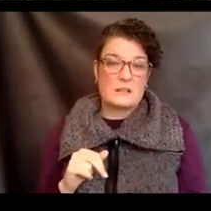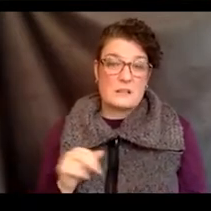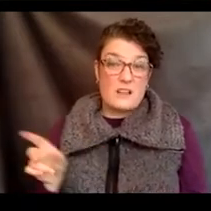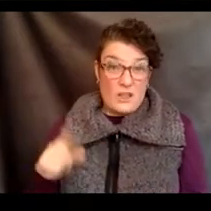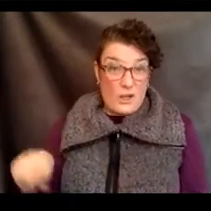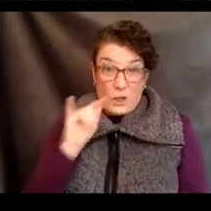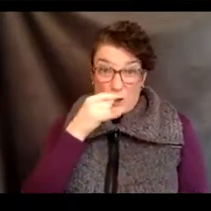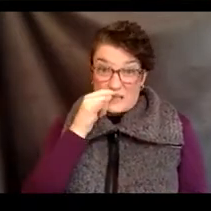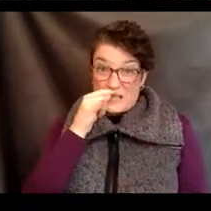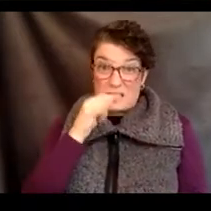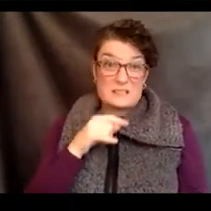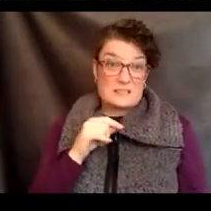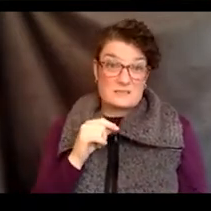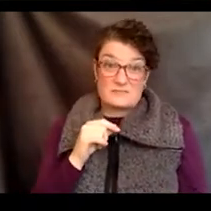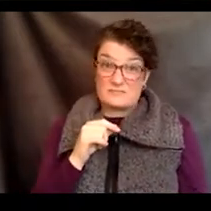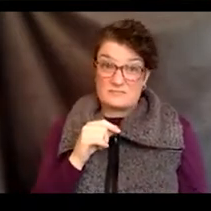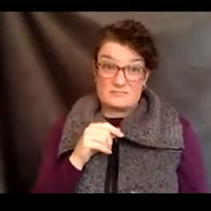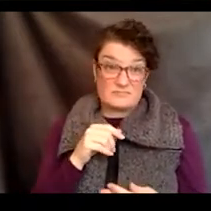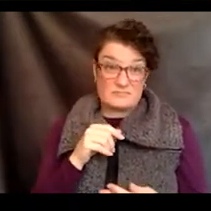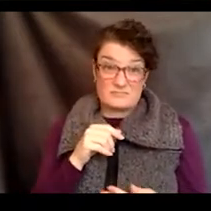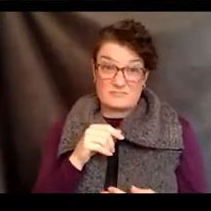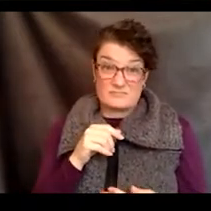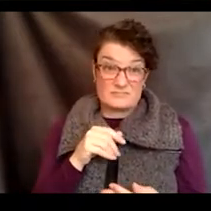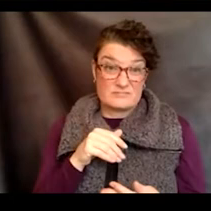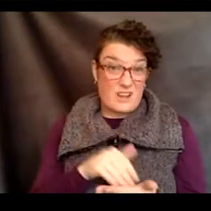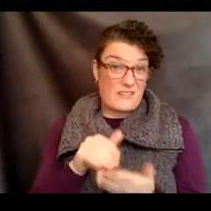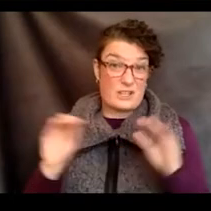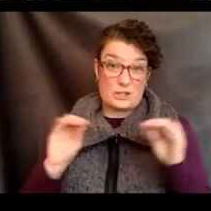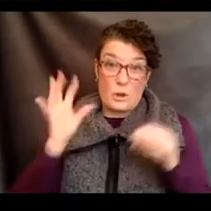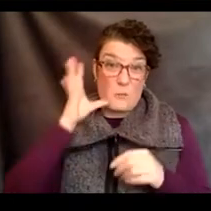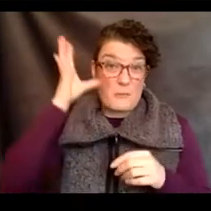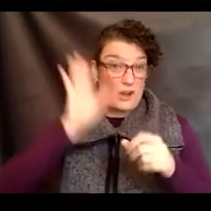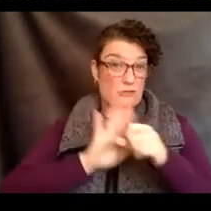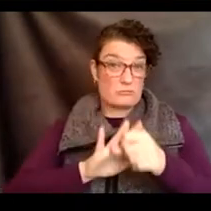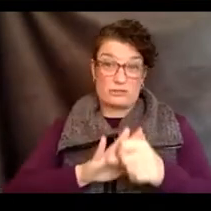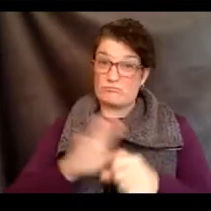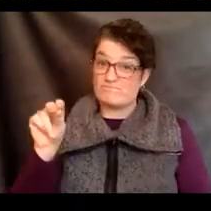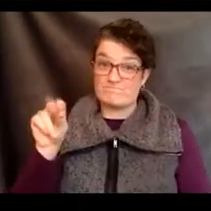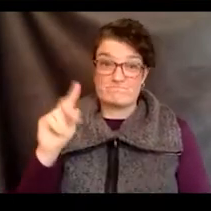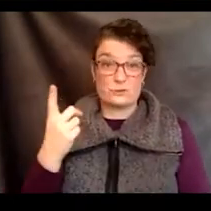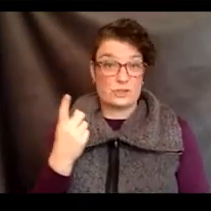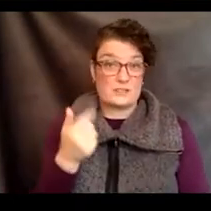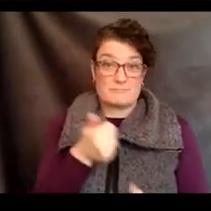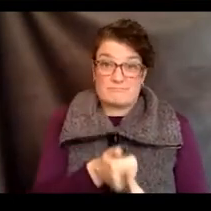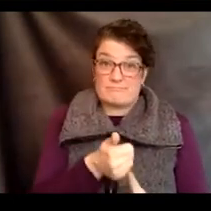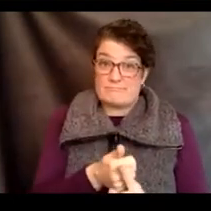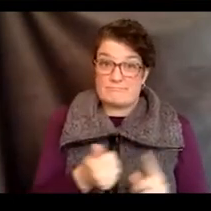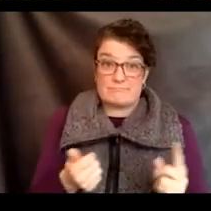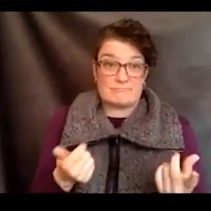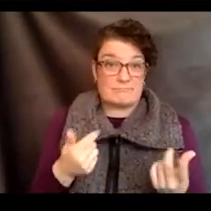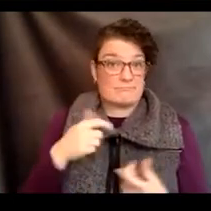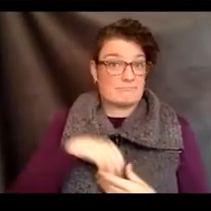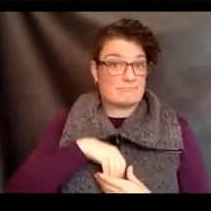Those kids were often kids that didn't have parental pressure, you know, they were actually just doing it themselves. They had to do